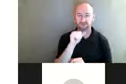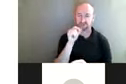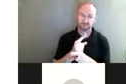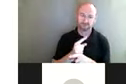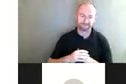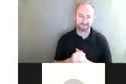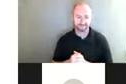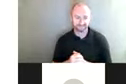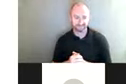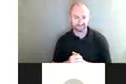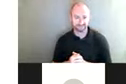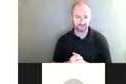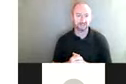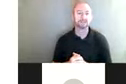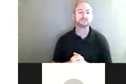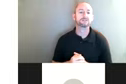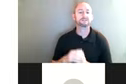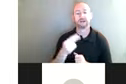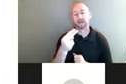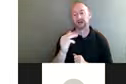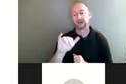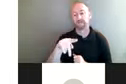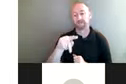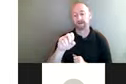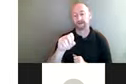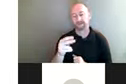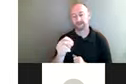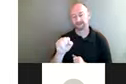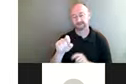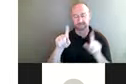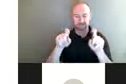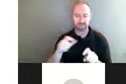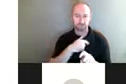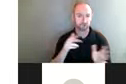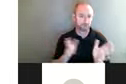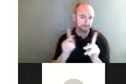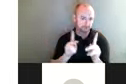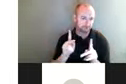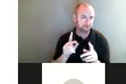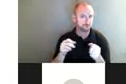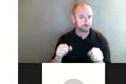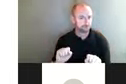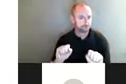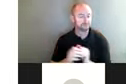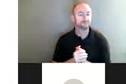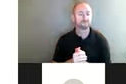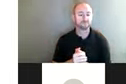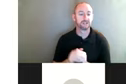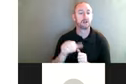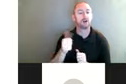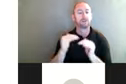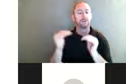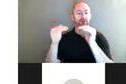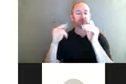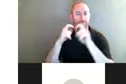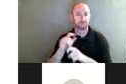And so there's this level of hypothesis testing that we have to really encourage people to do. But I'm going to go to some other levels of